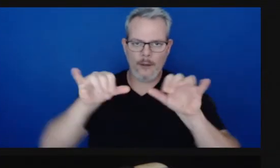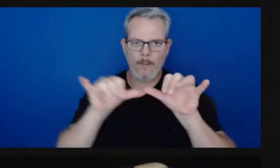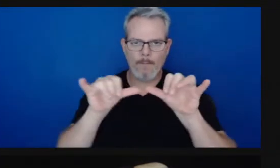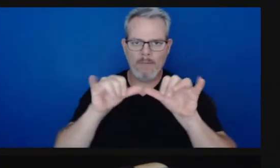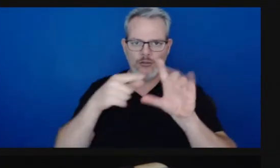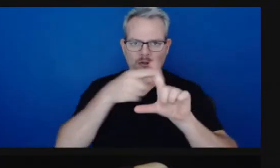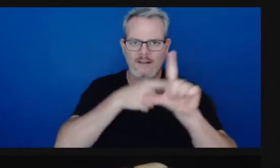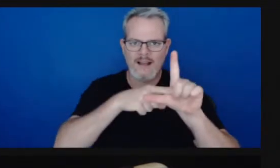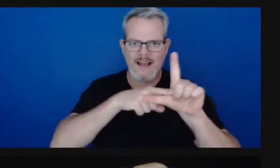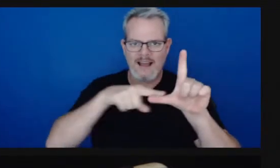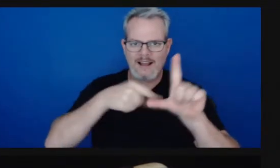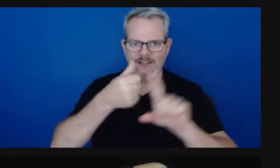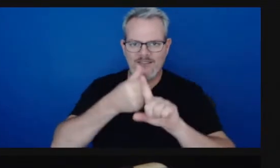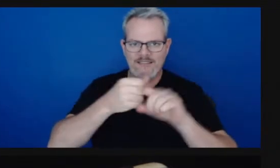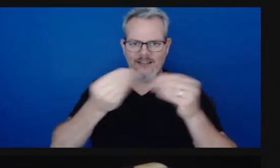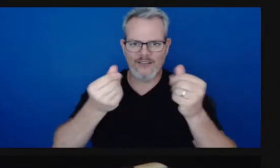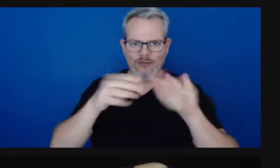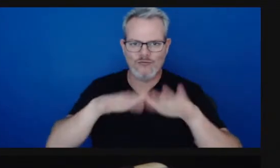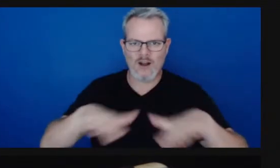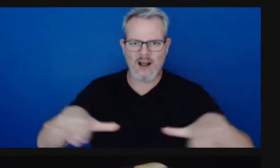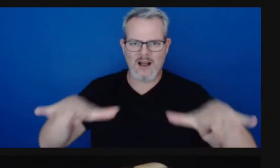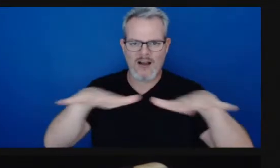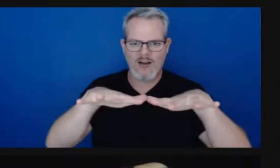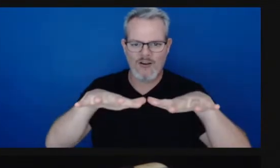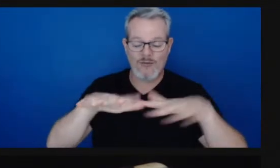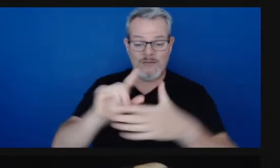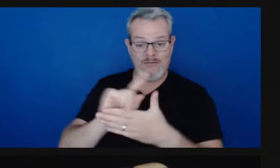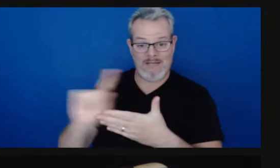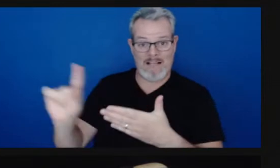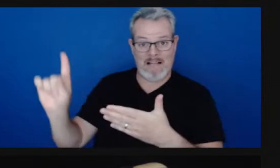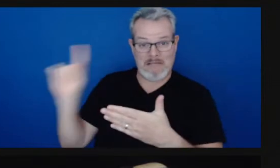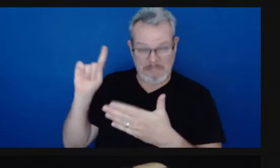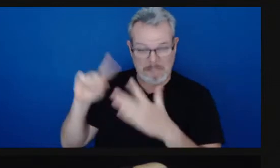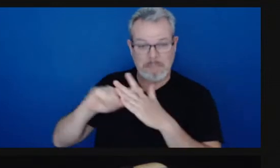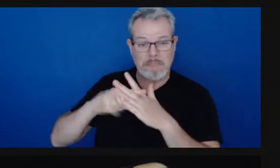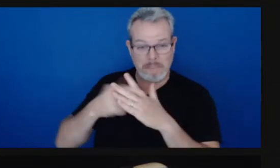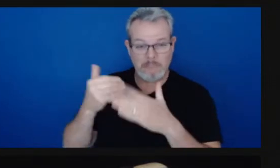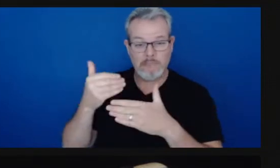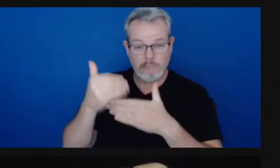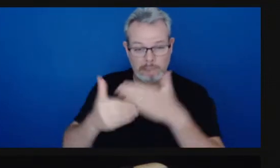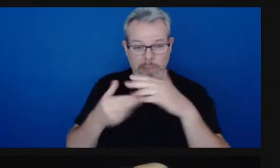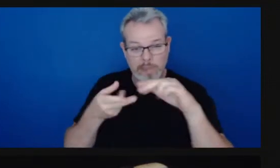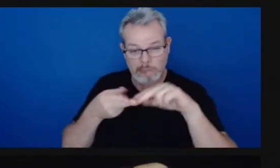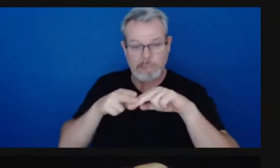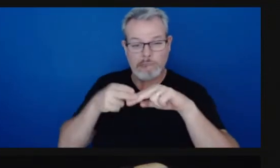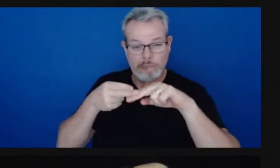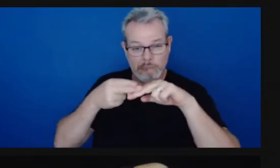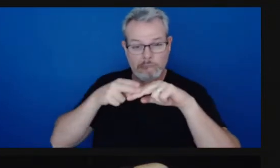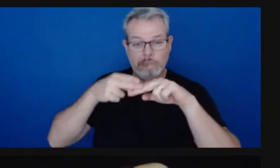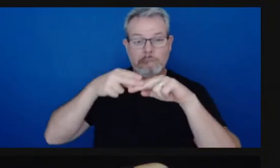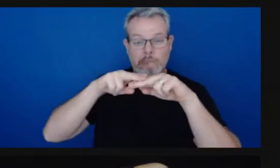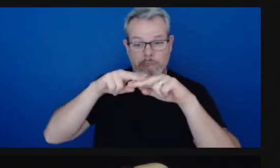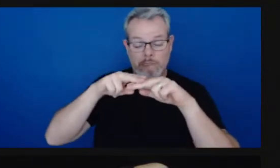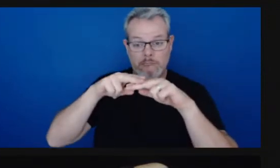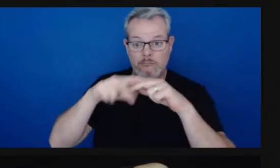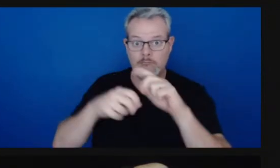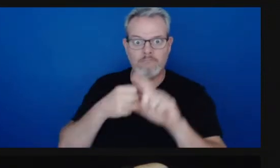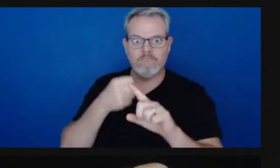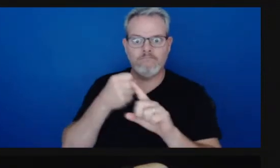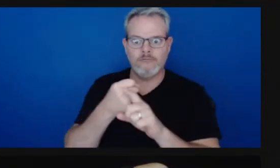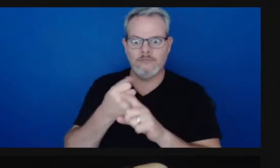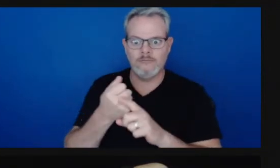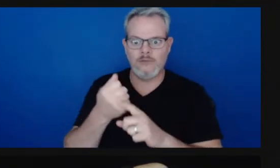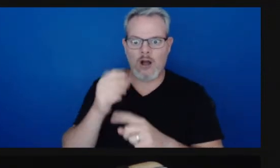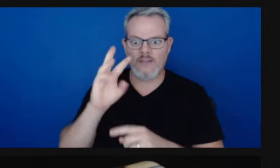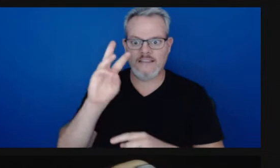And over the last week, it started off with fairly gradual, moderate climb. And really on the 6th, this day keeps coming